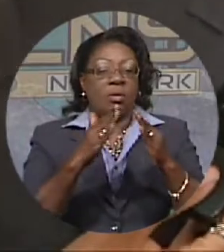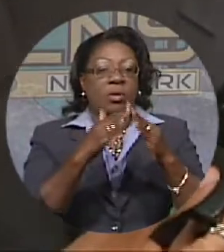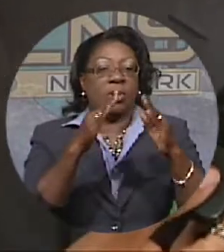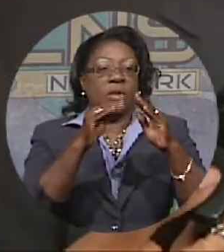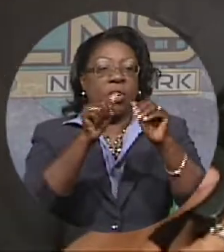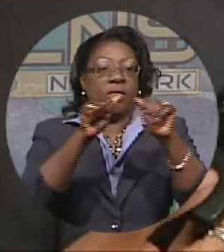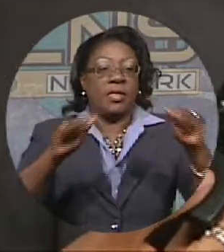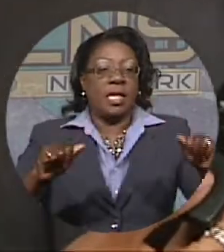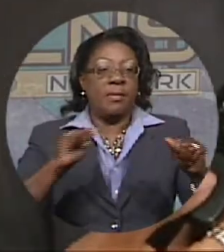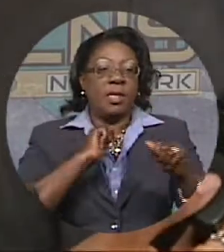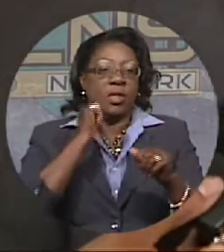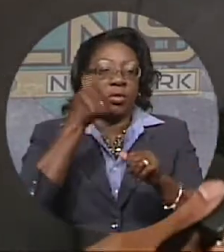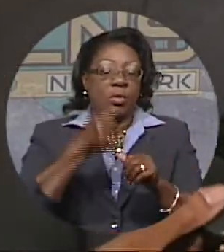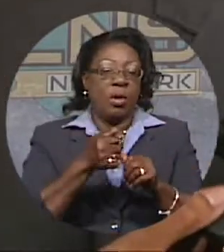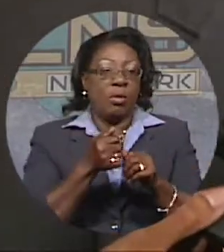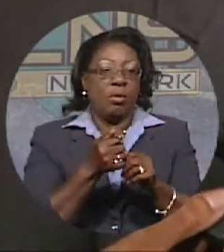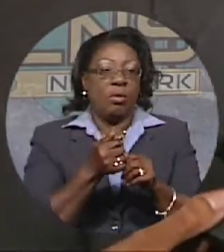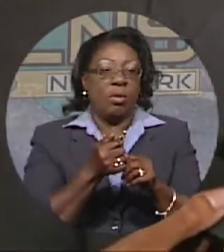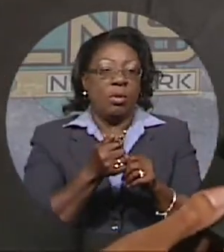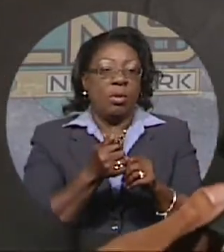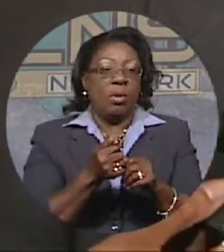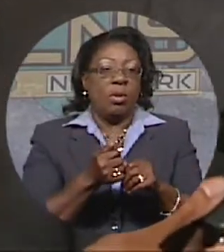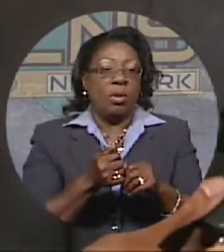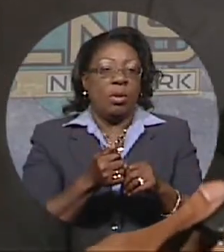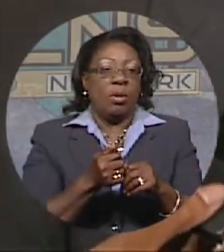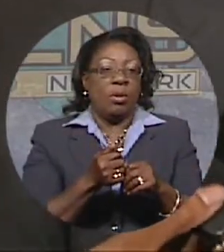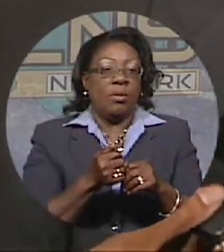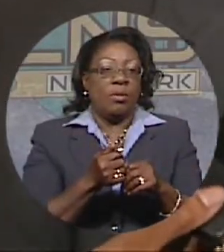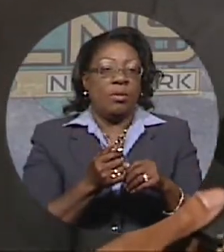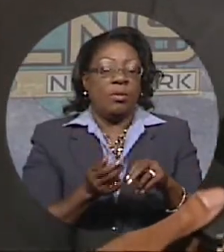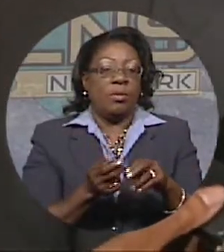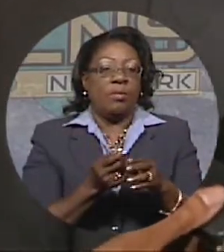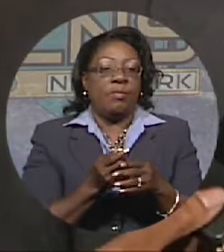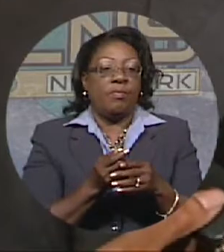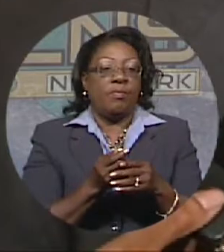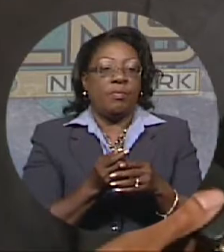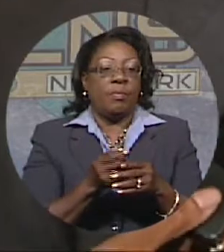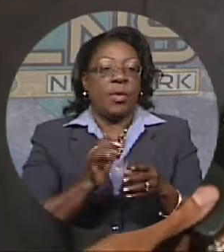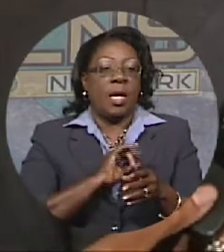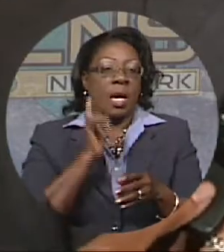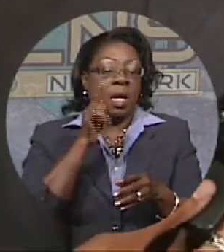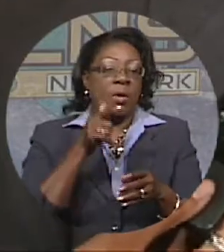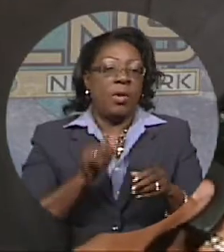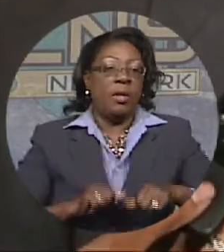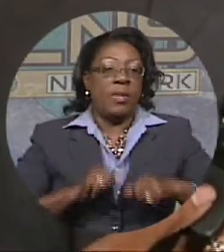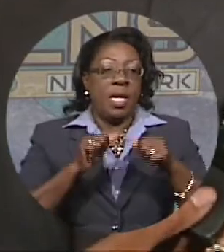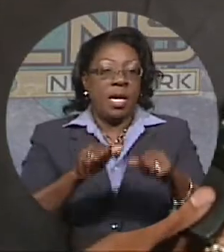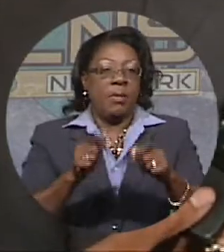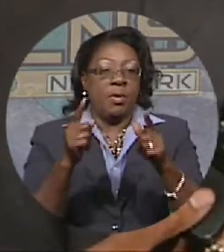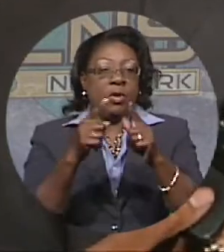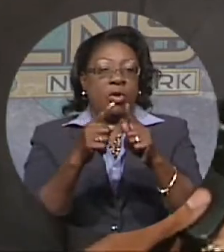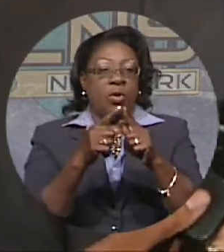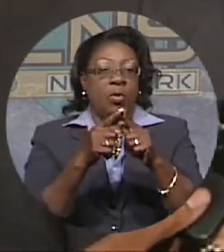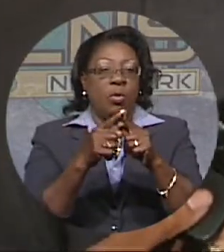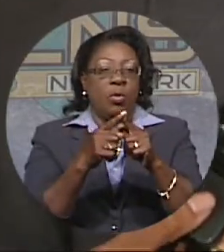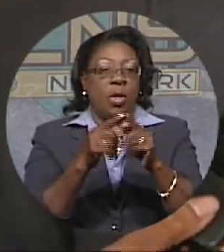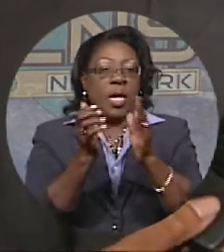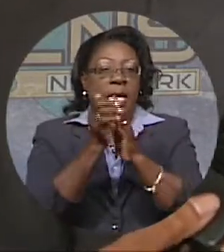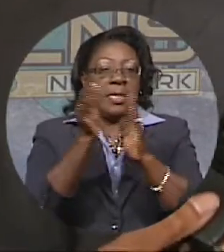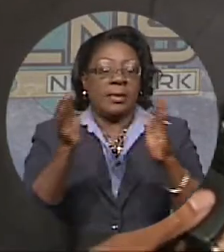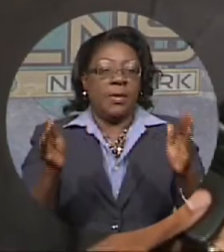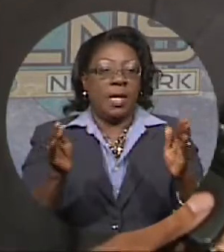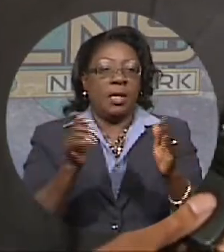on Wednesday, depending on what I presume happens there, I will be able to